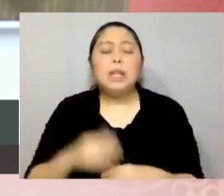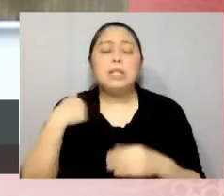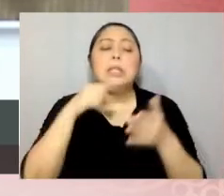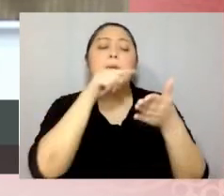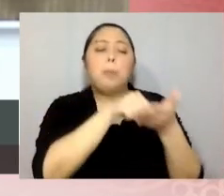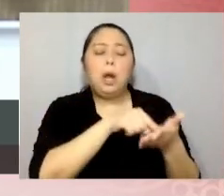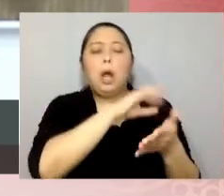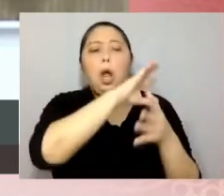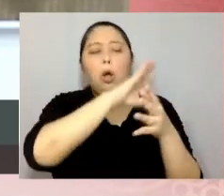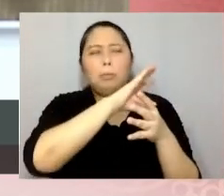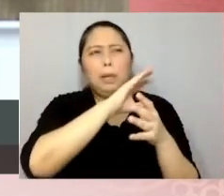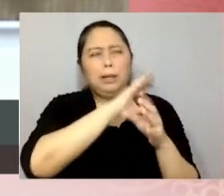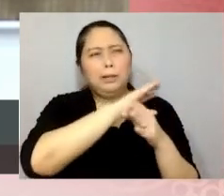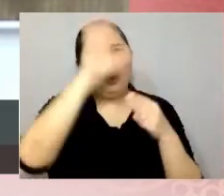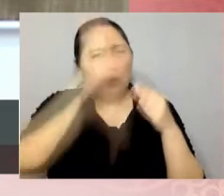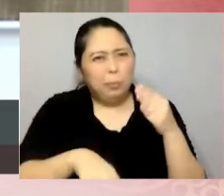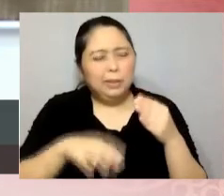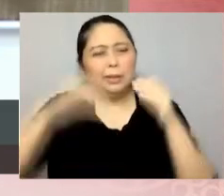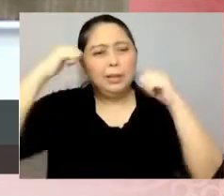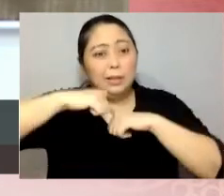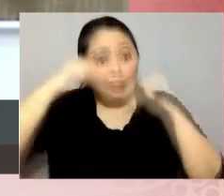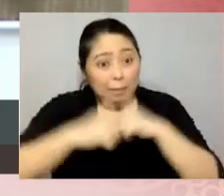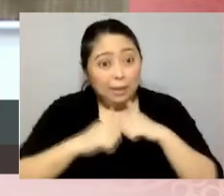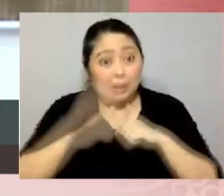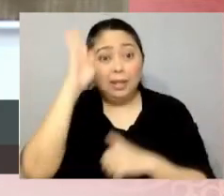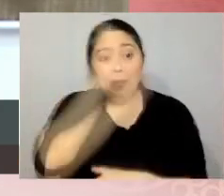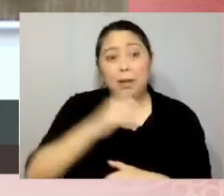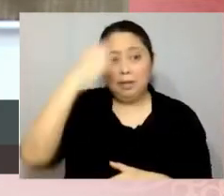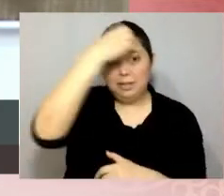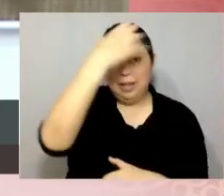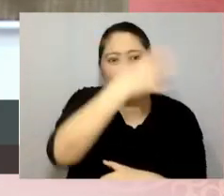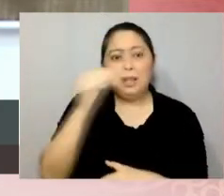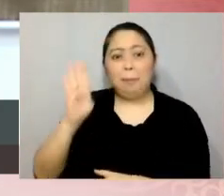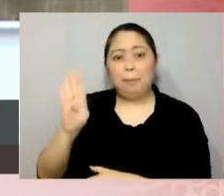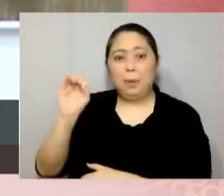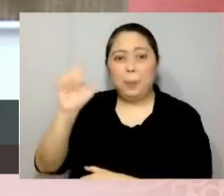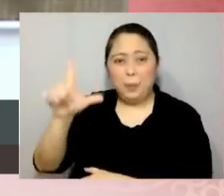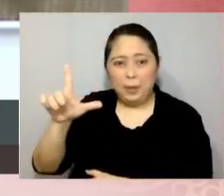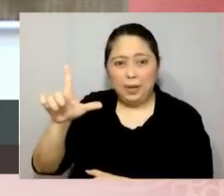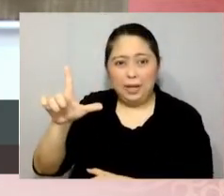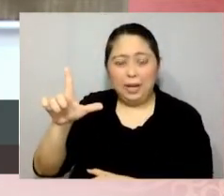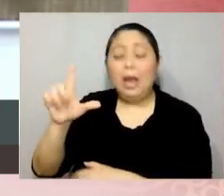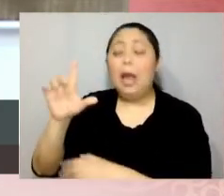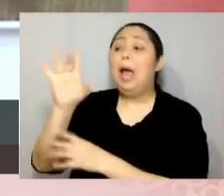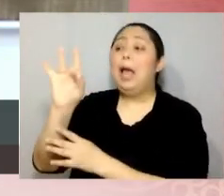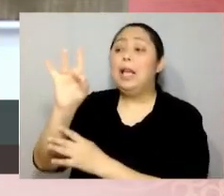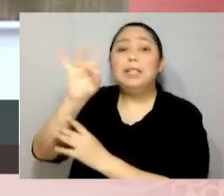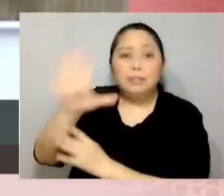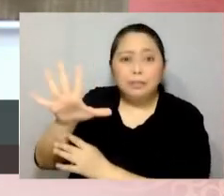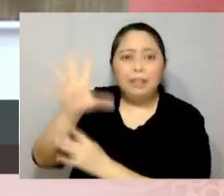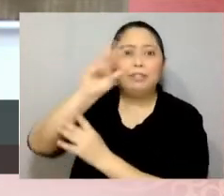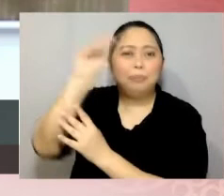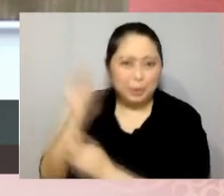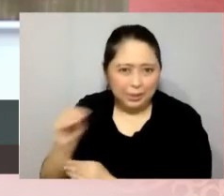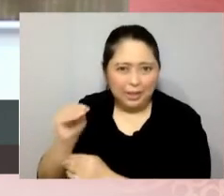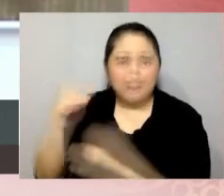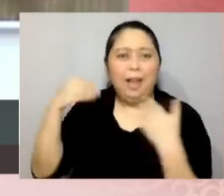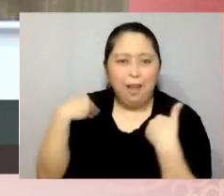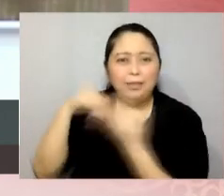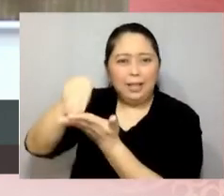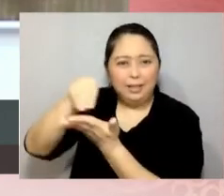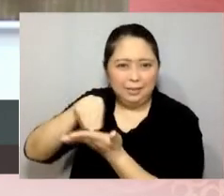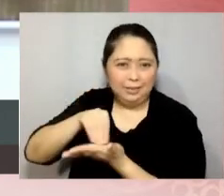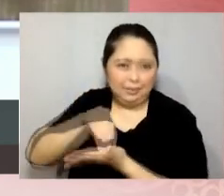nasa Comprehensive Agreement of Bangsamoro, and then yung Bangsamoro Organic Law captures 85% of the 2